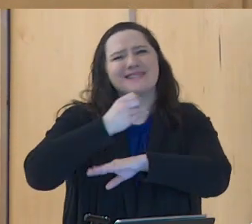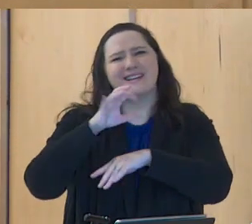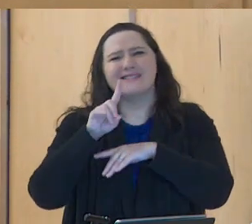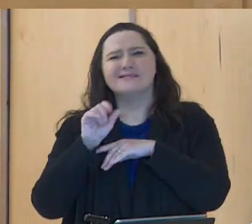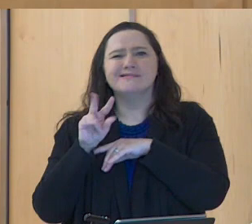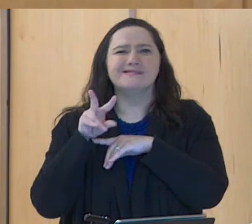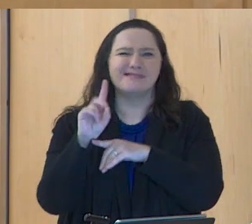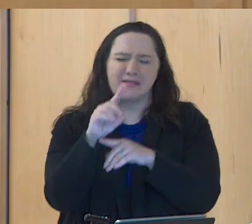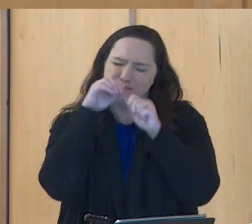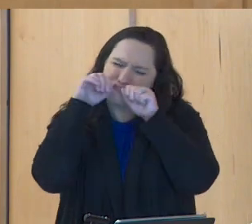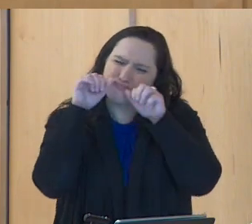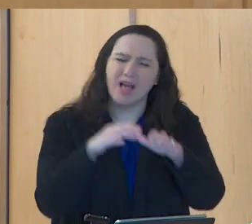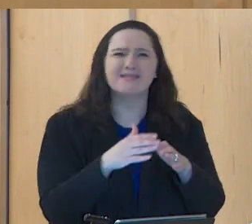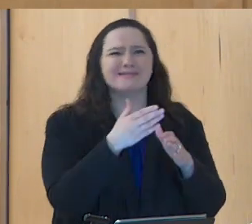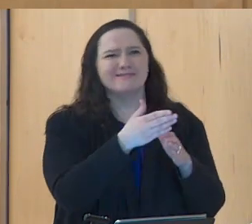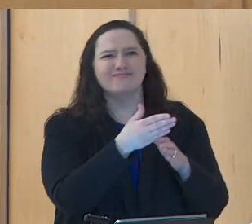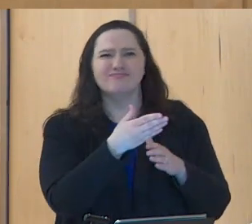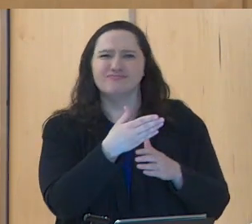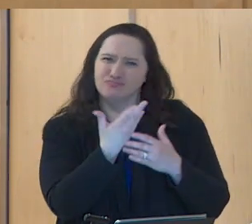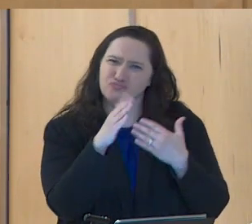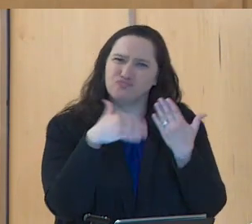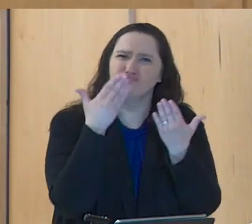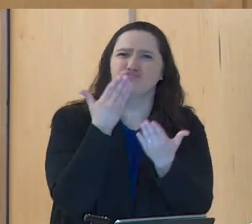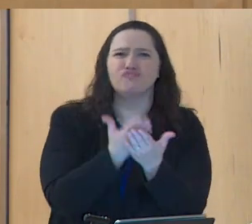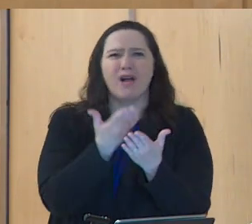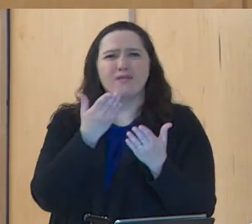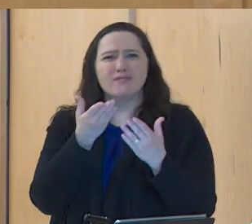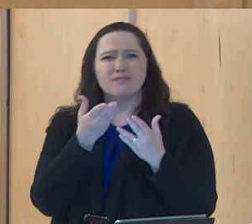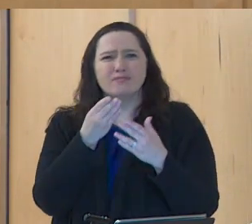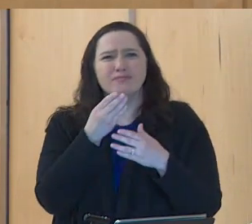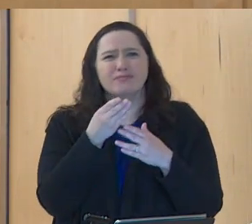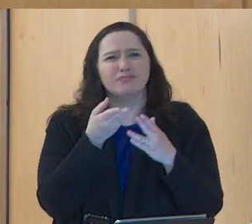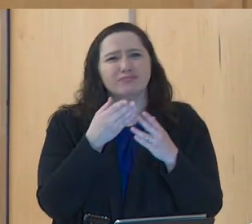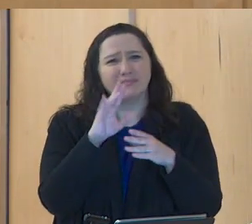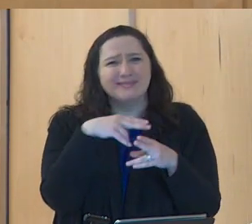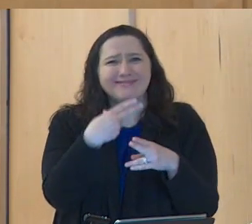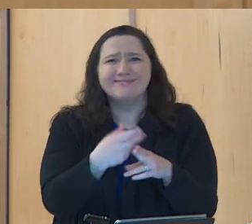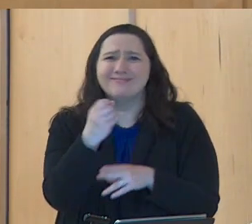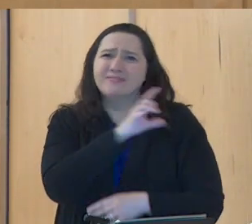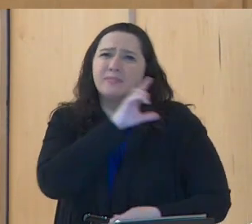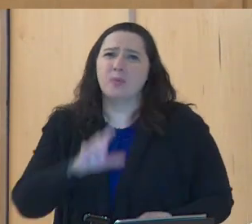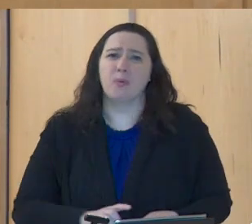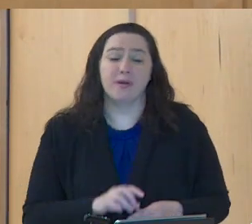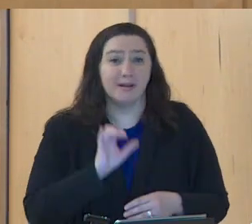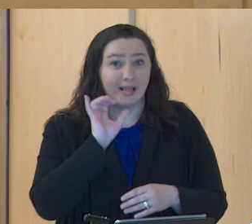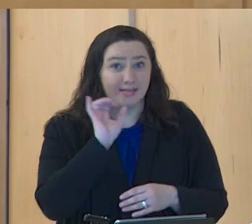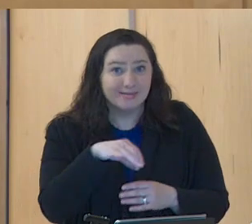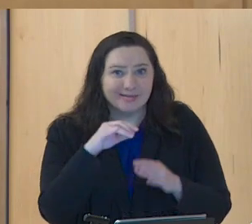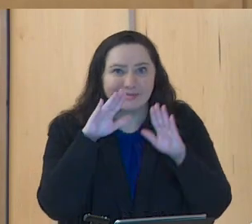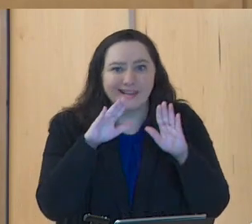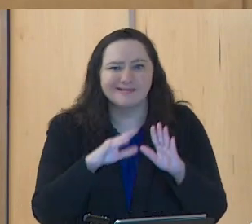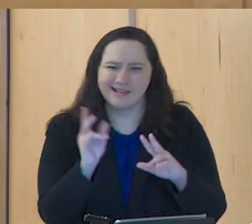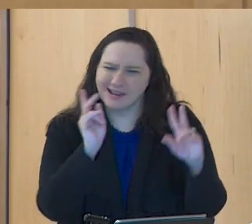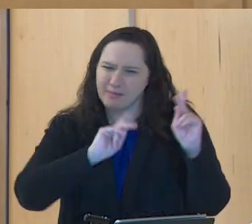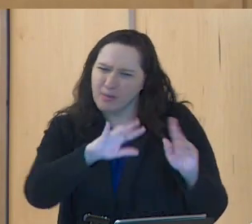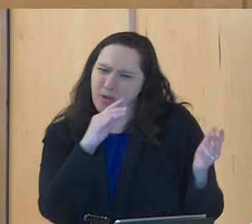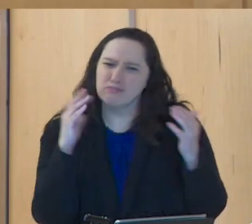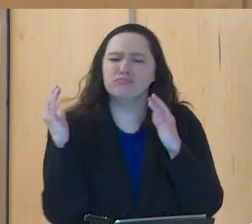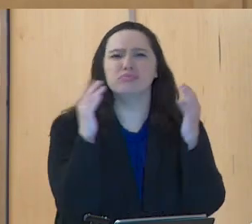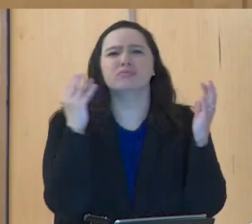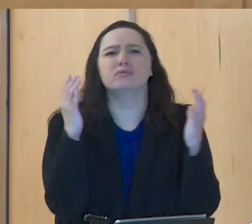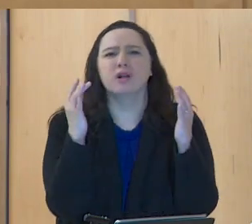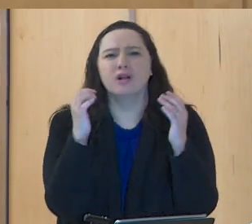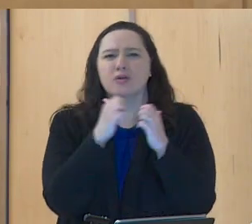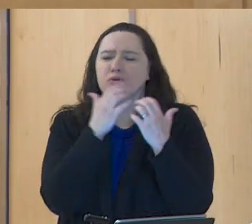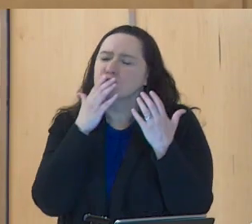name of the Lord." On that Palm Sunday, the people praise God with generous hands.